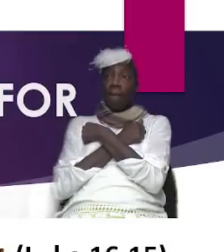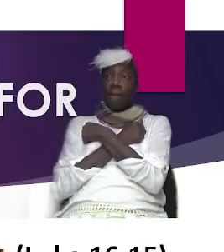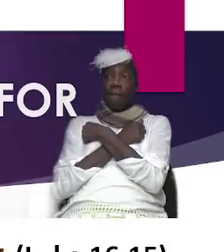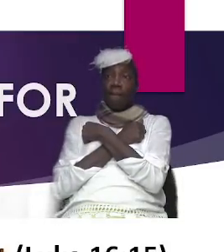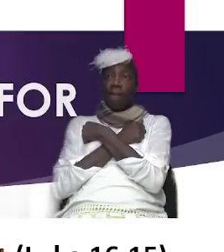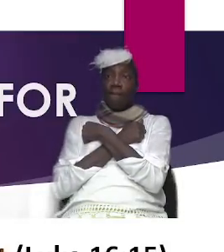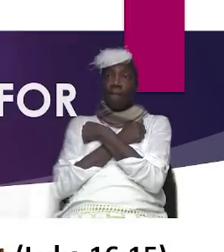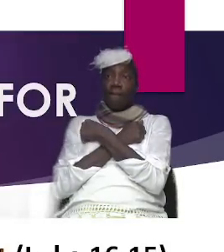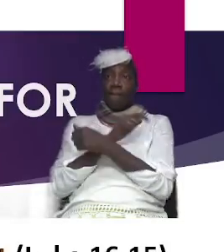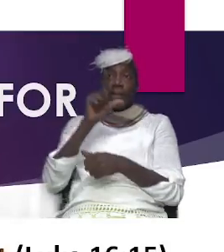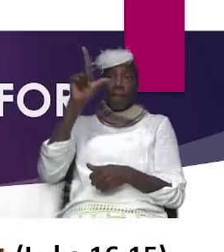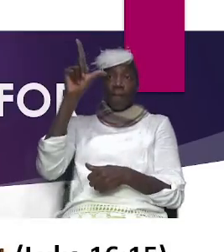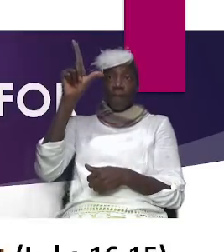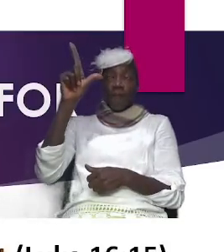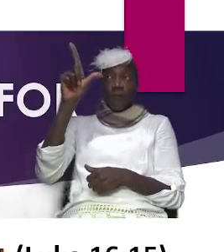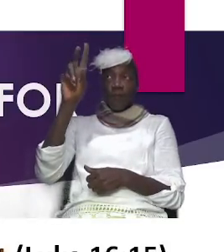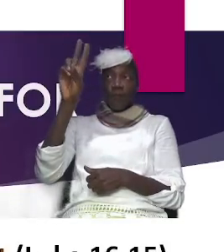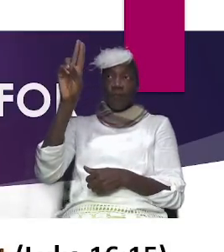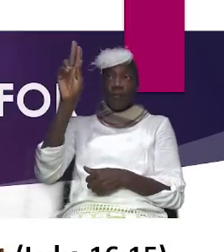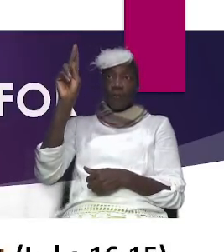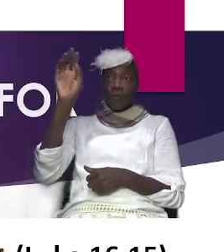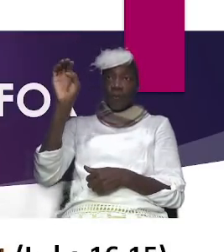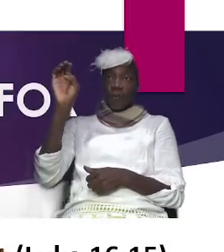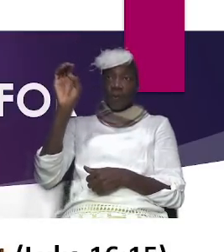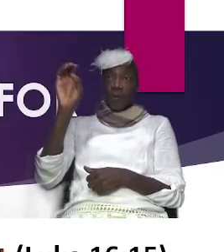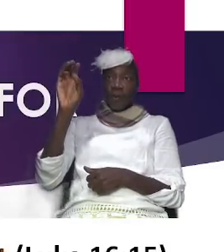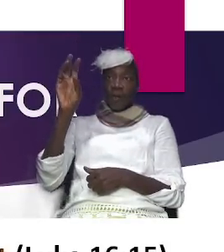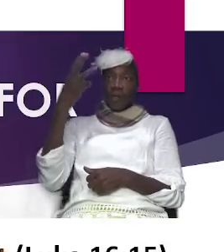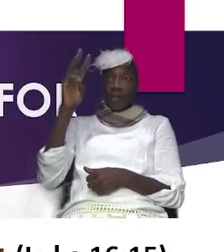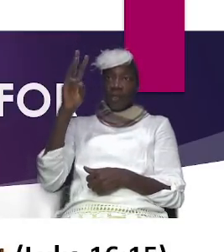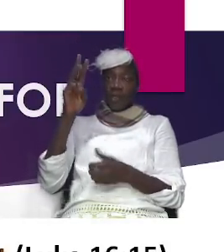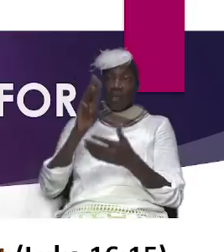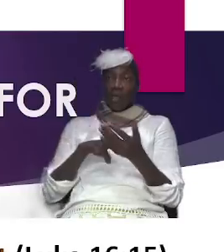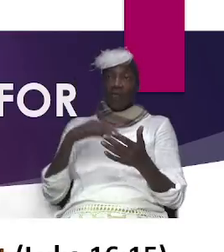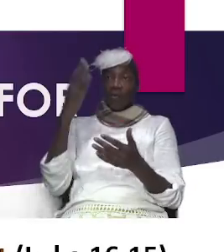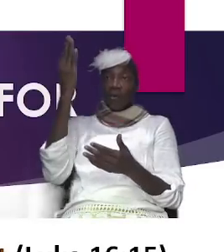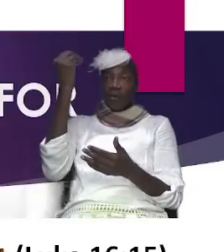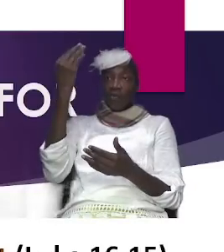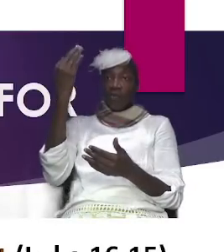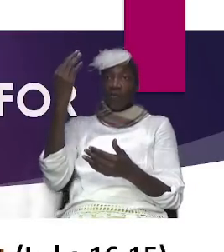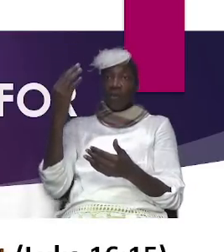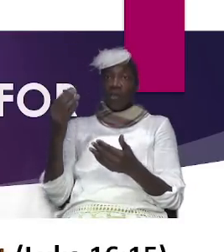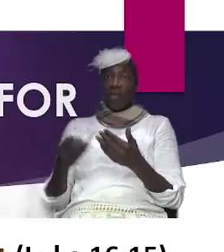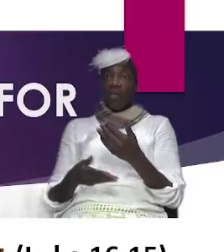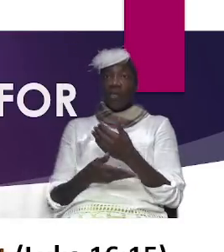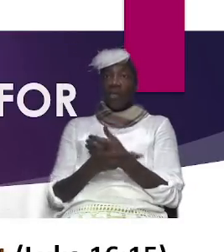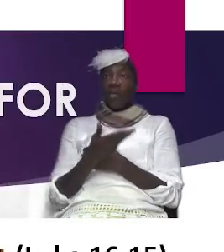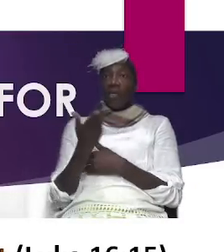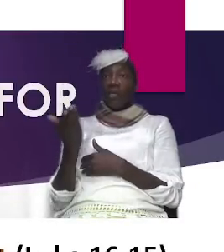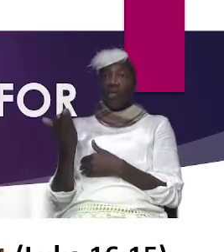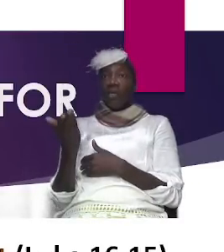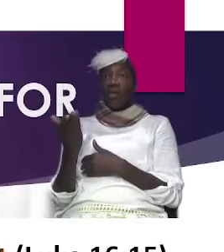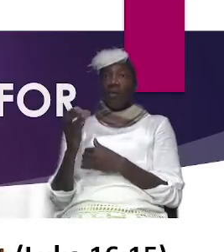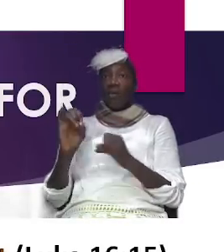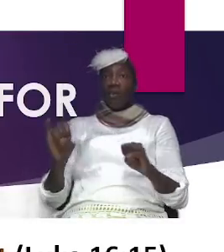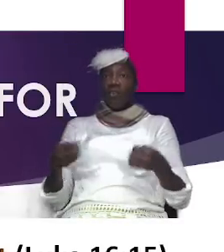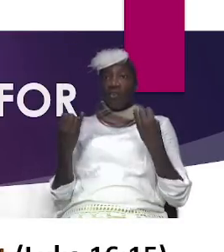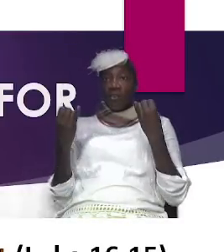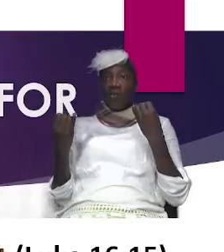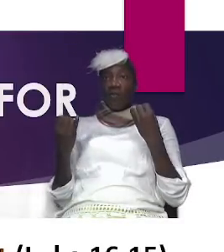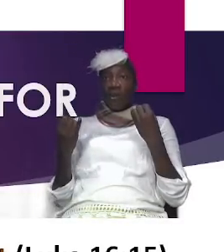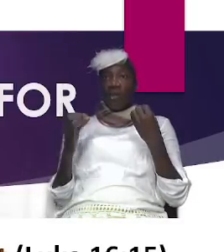into Luke 16 and verse 15, ye are they which justify yourselves before